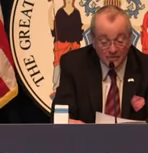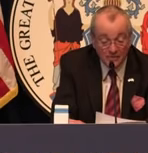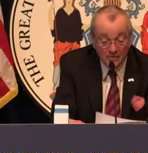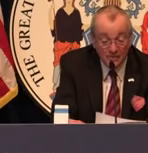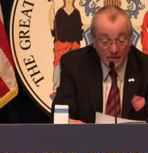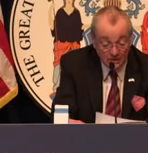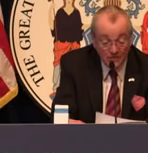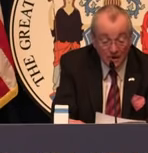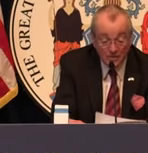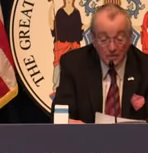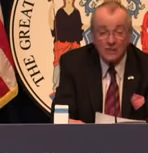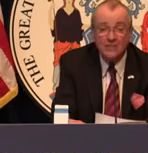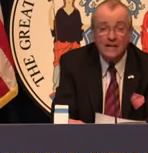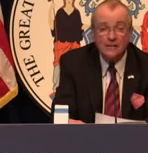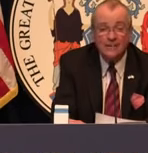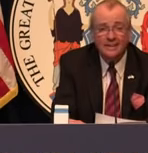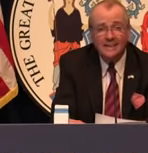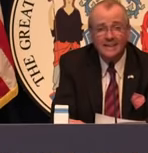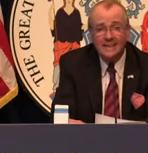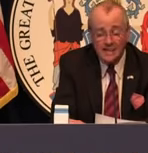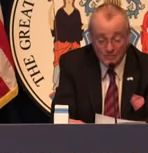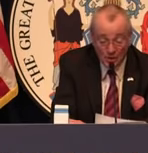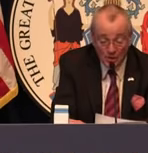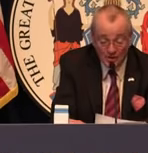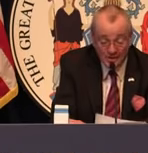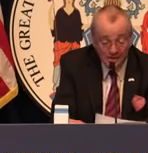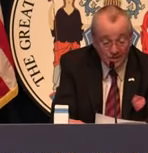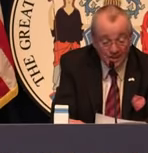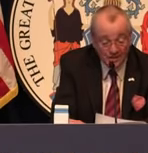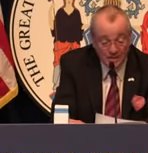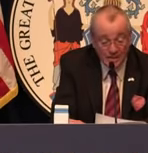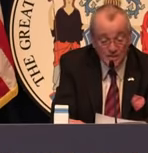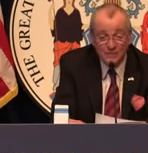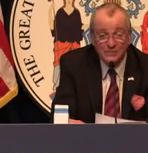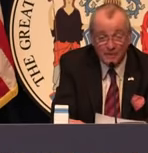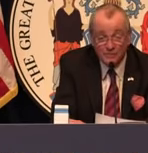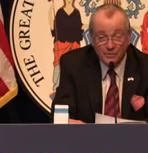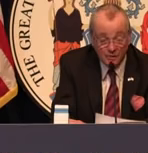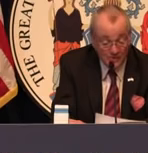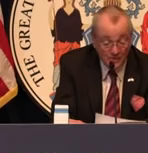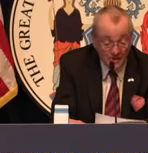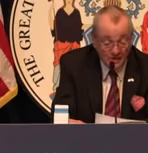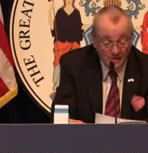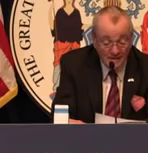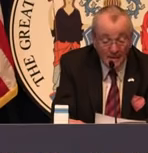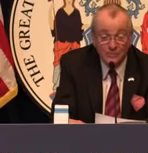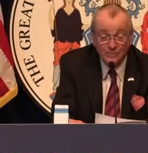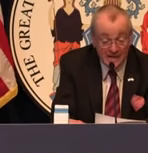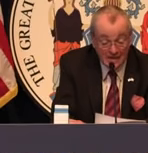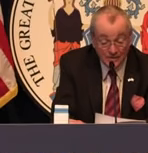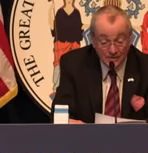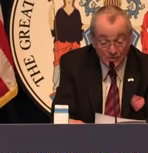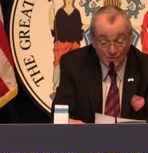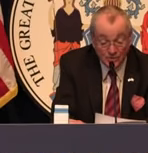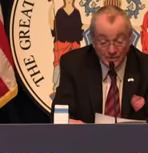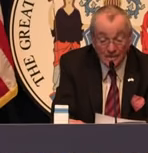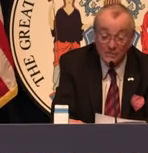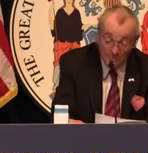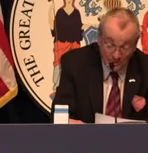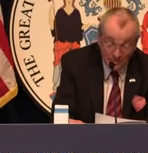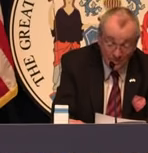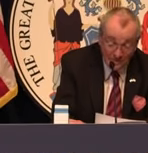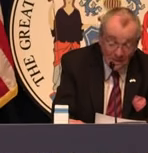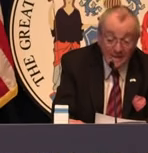at her father's coat factory in East Newark. She and her late husband, Philip, who's with her there, handsome guy, had 2